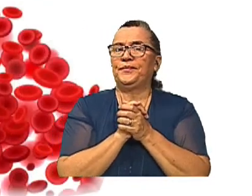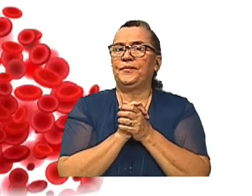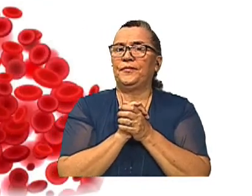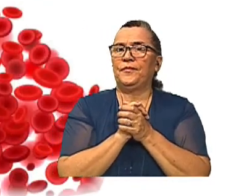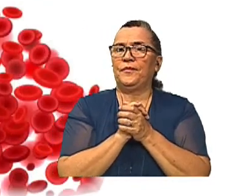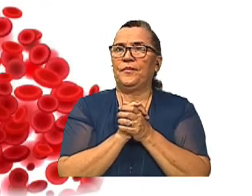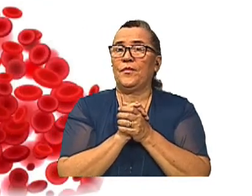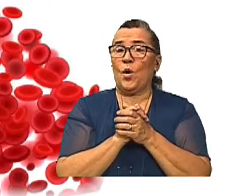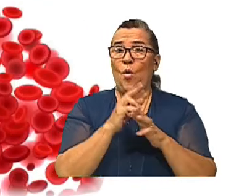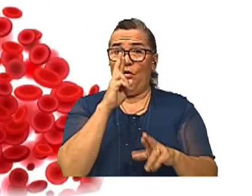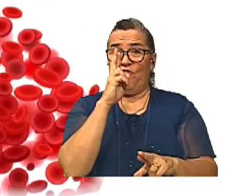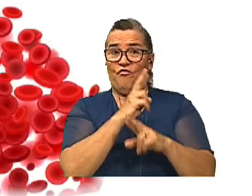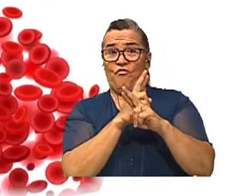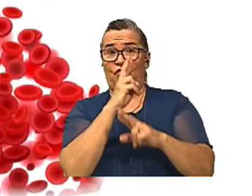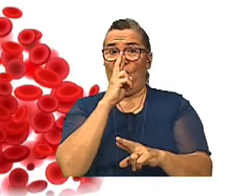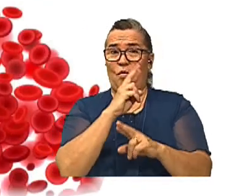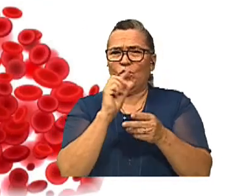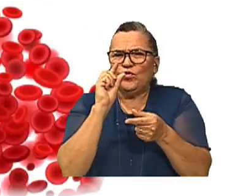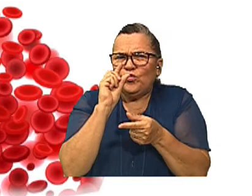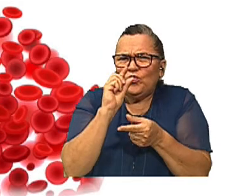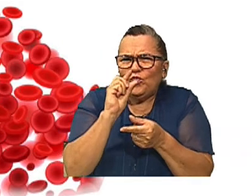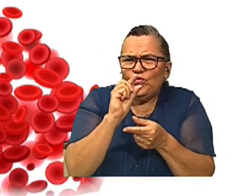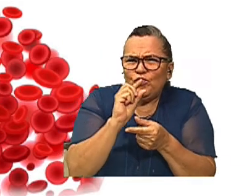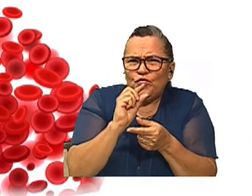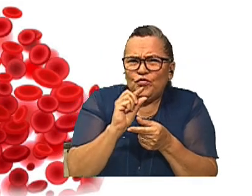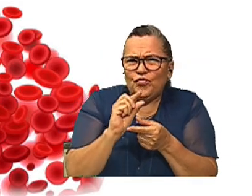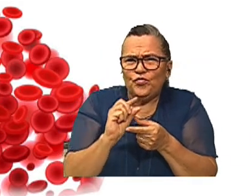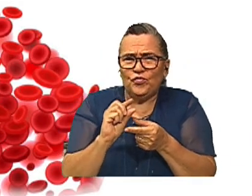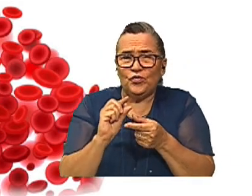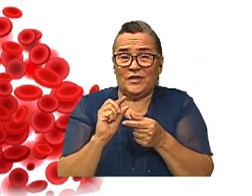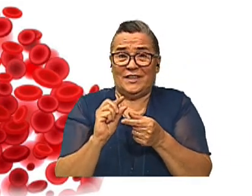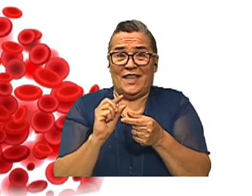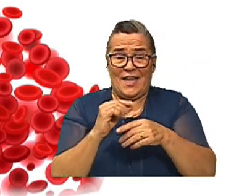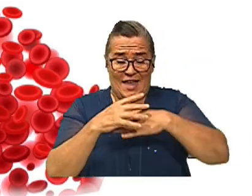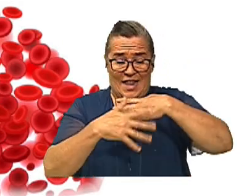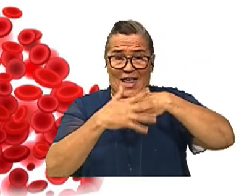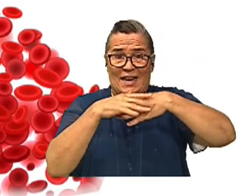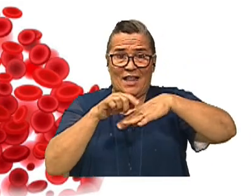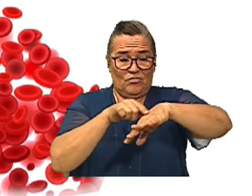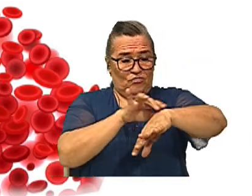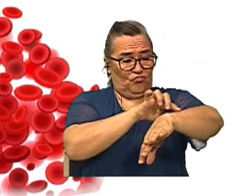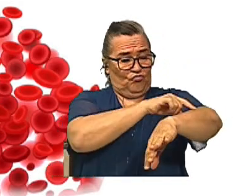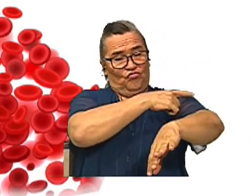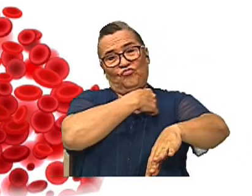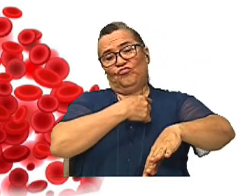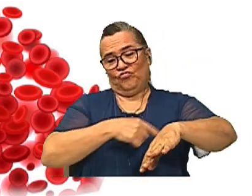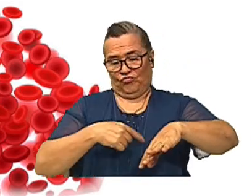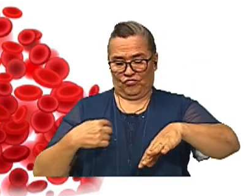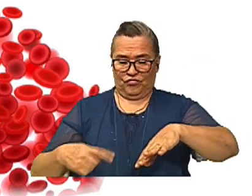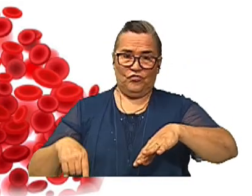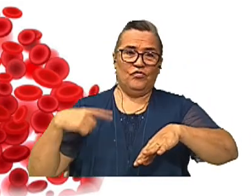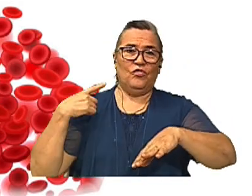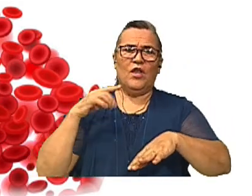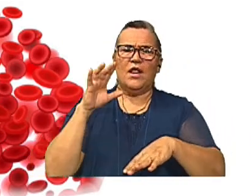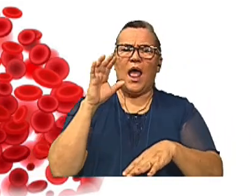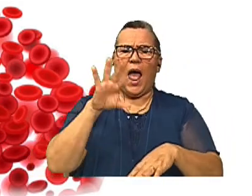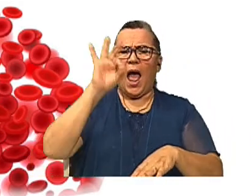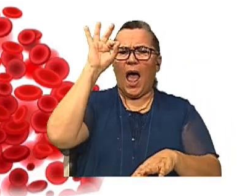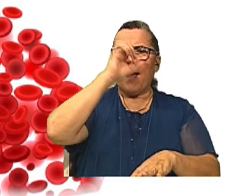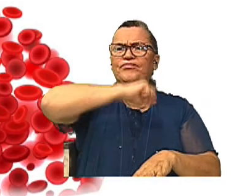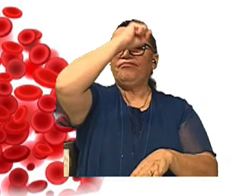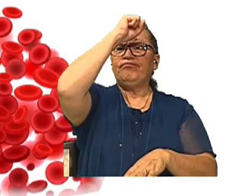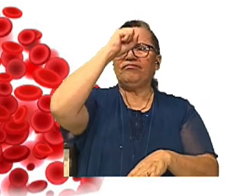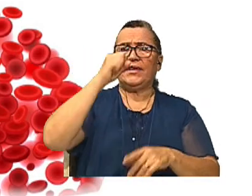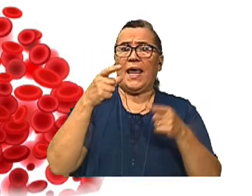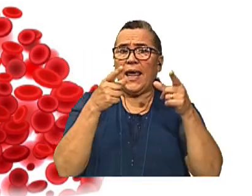Miniature robots that circulate in your bloodstream, detecting and destroying cancerous cells, just with